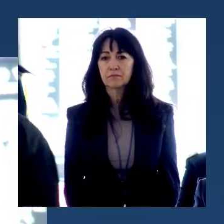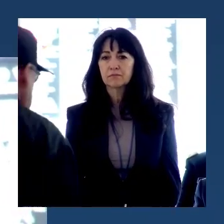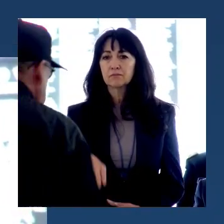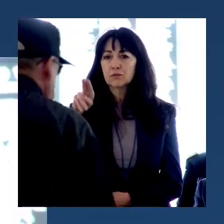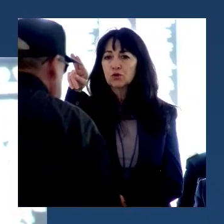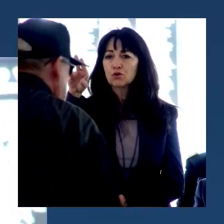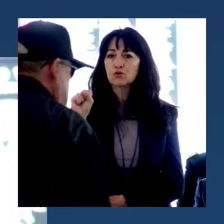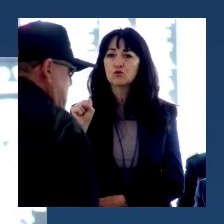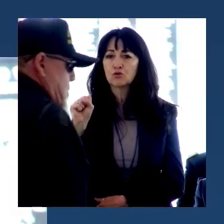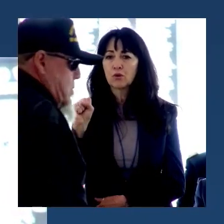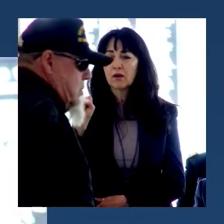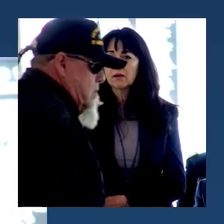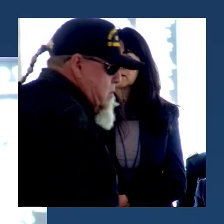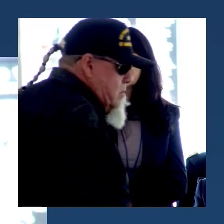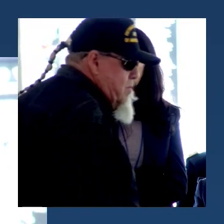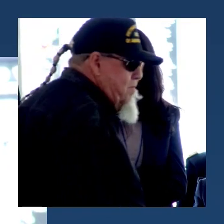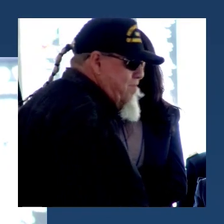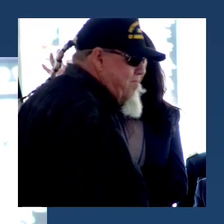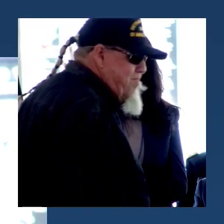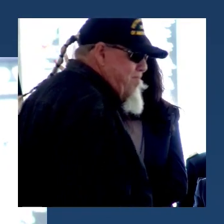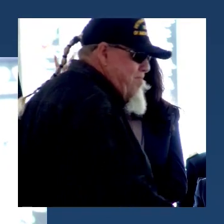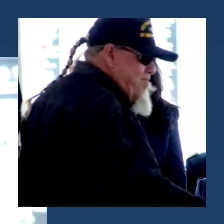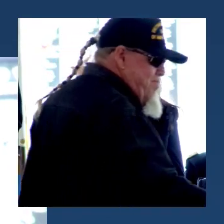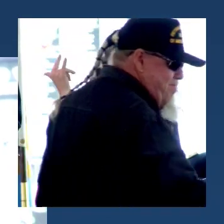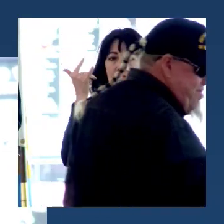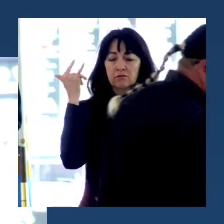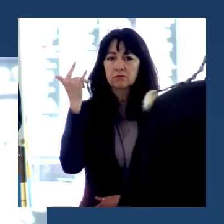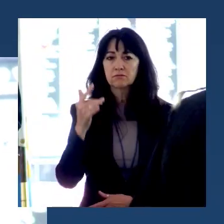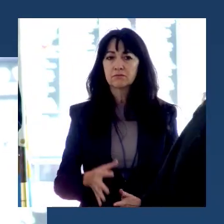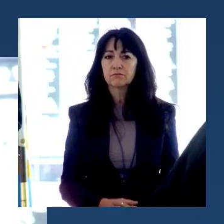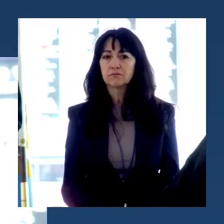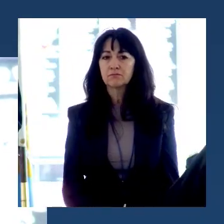United States Air Force.